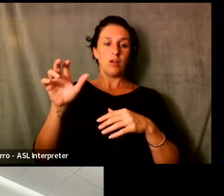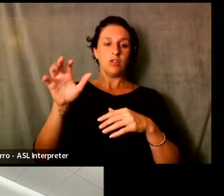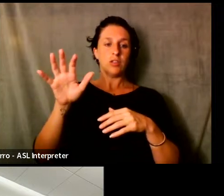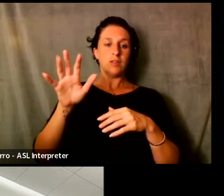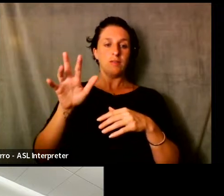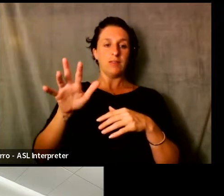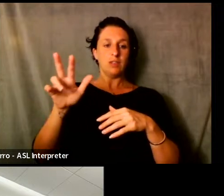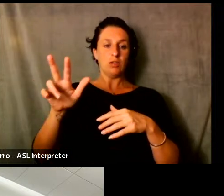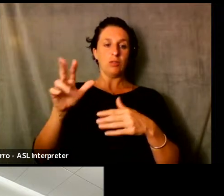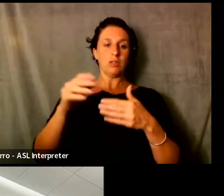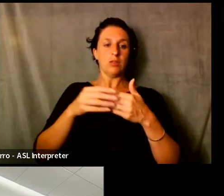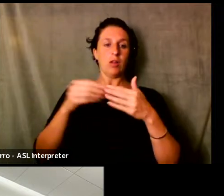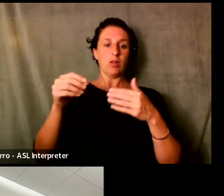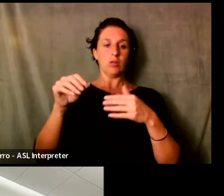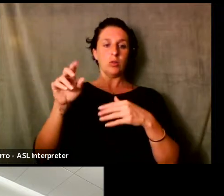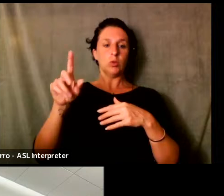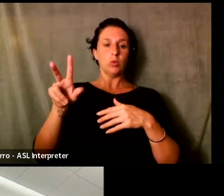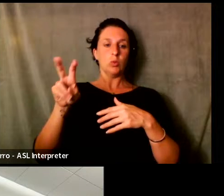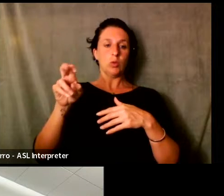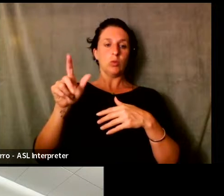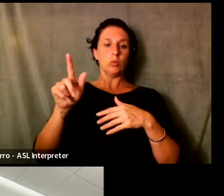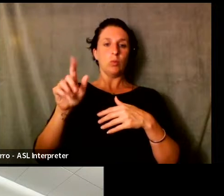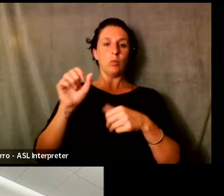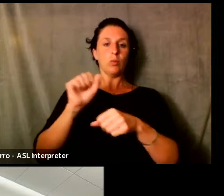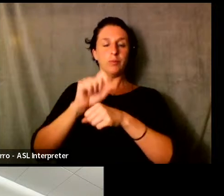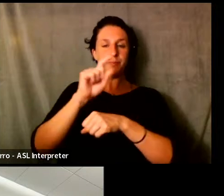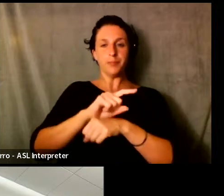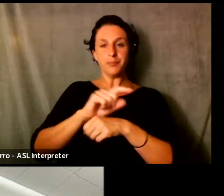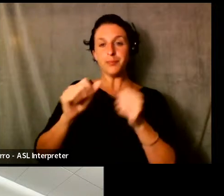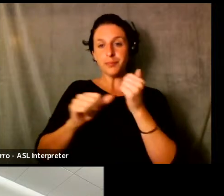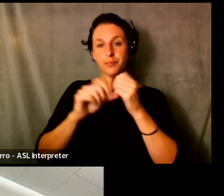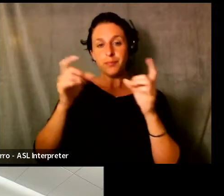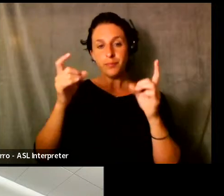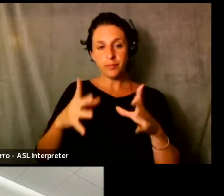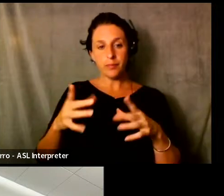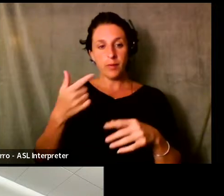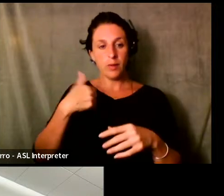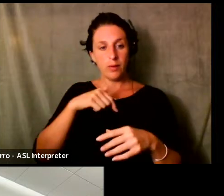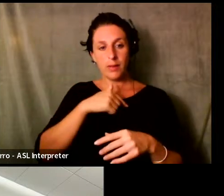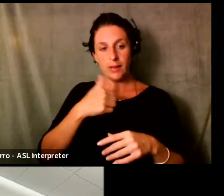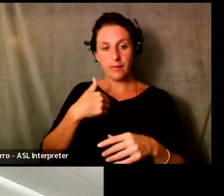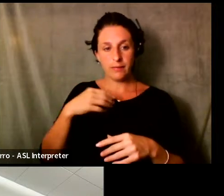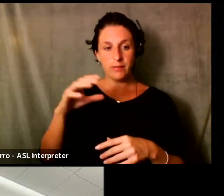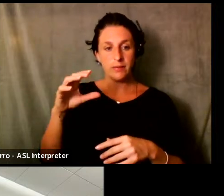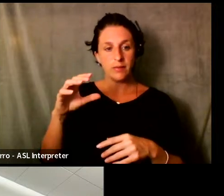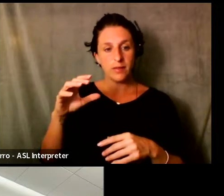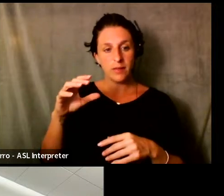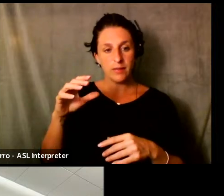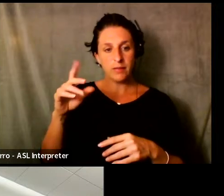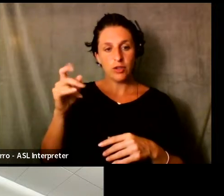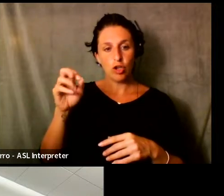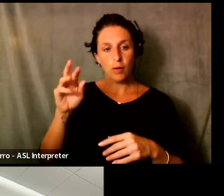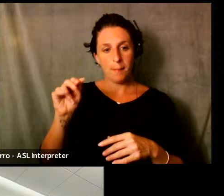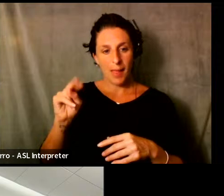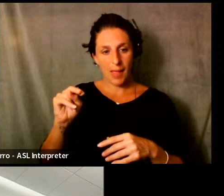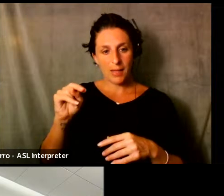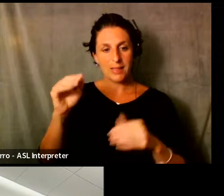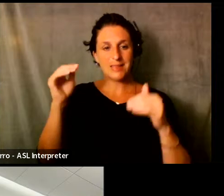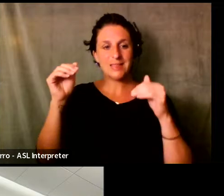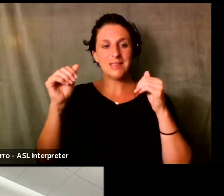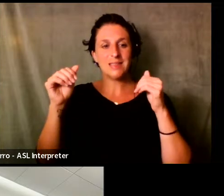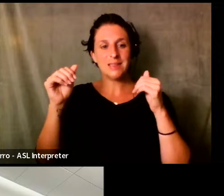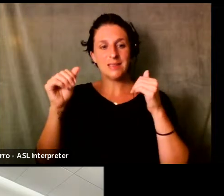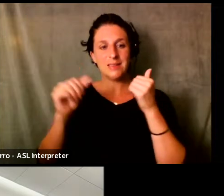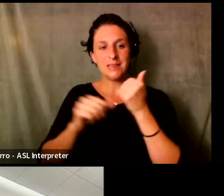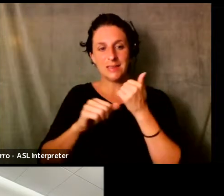$185,353 at 221 workdays. An Assistant Director, we have Kira Mann, Assistant Director of the Adult and Career